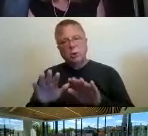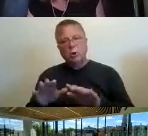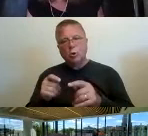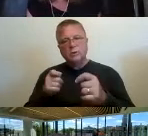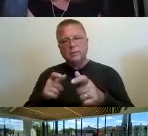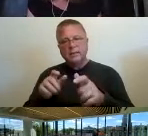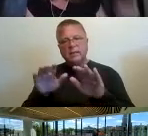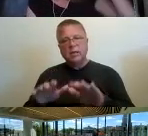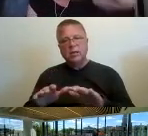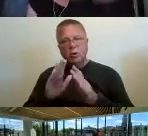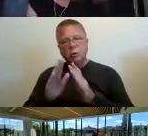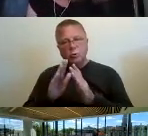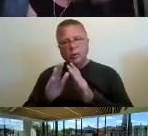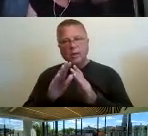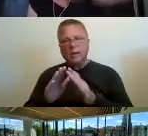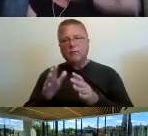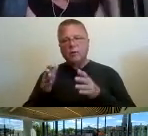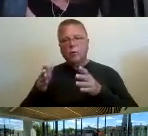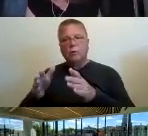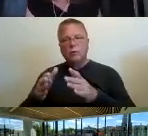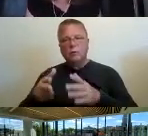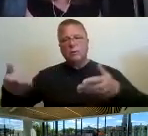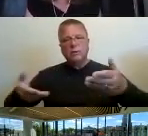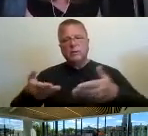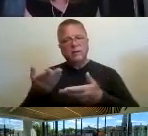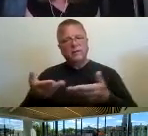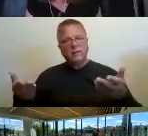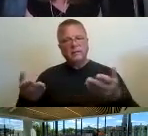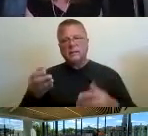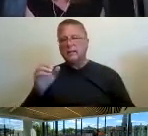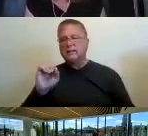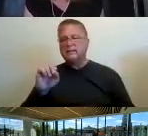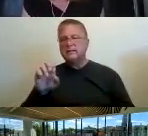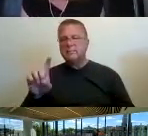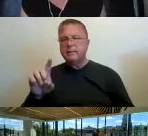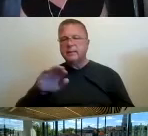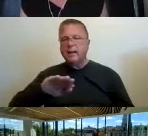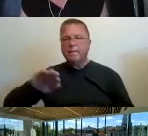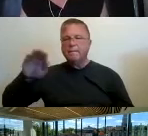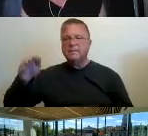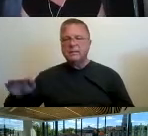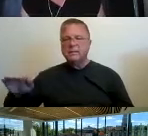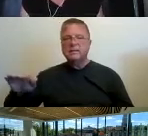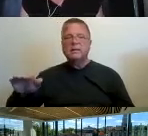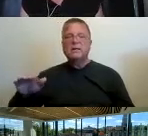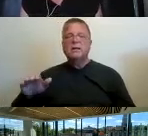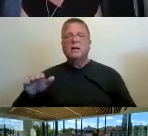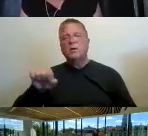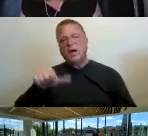volume corridor. So that's where we would introduce things like perhaps speed humps or, you know, other kinds of